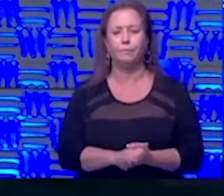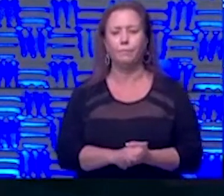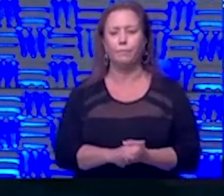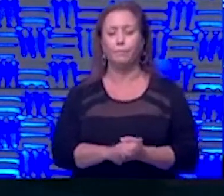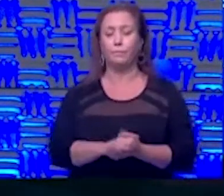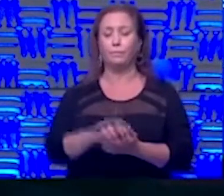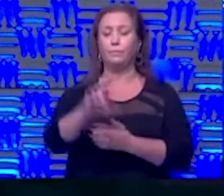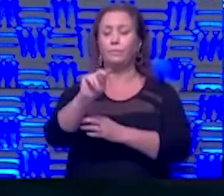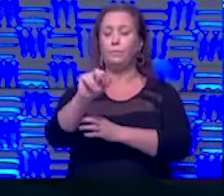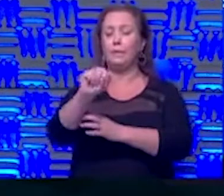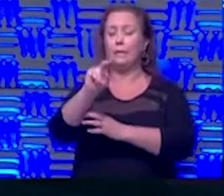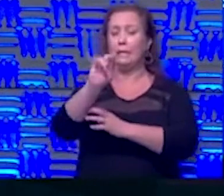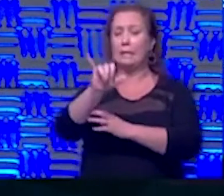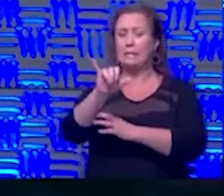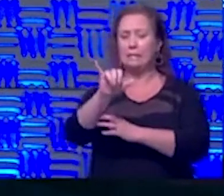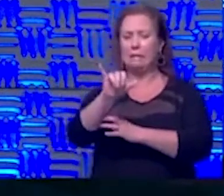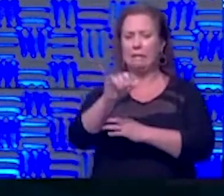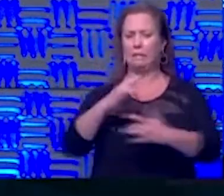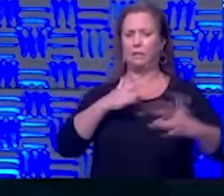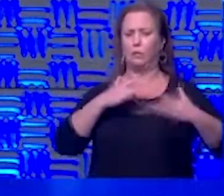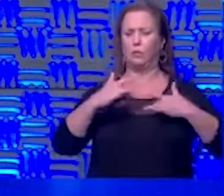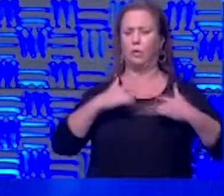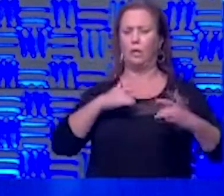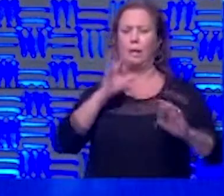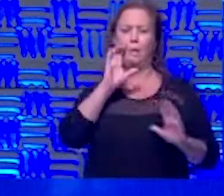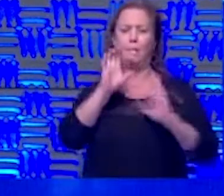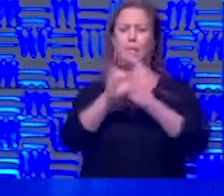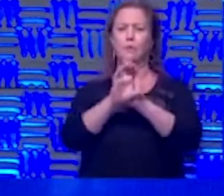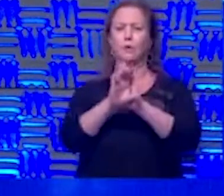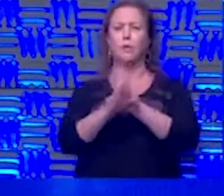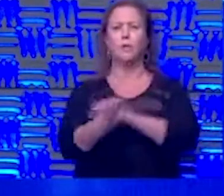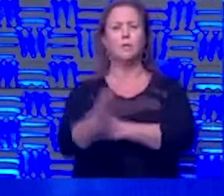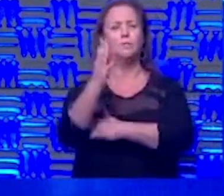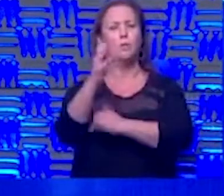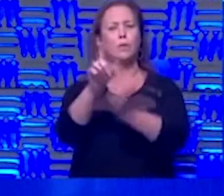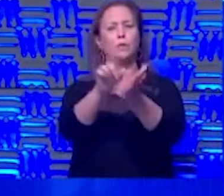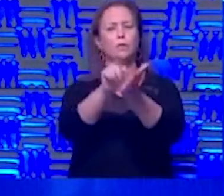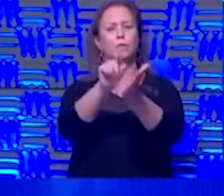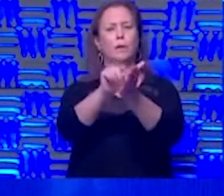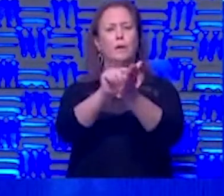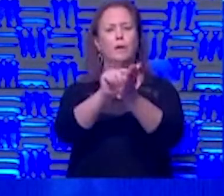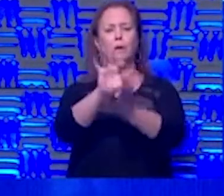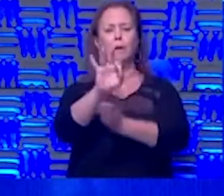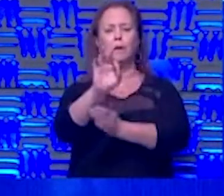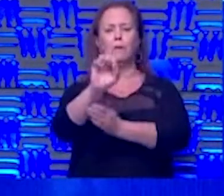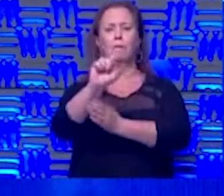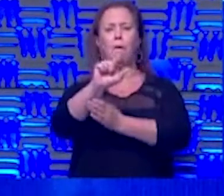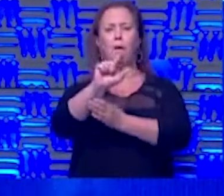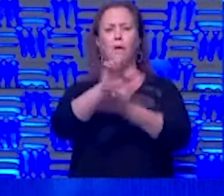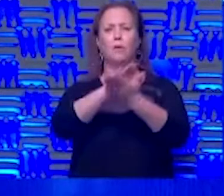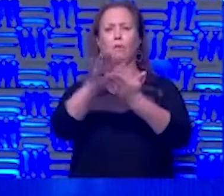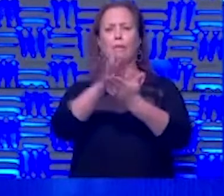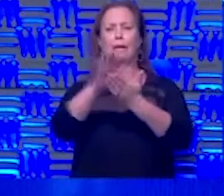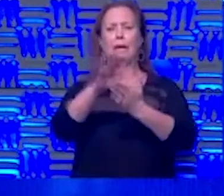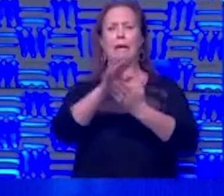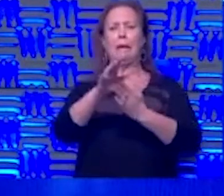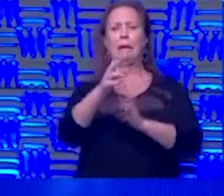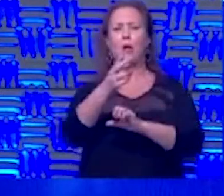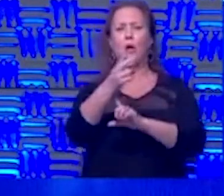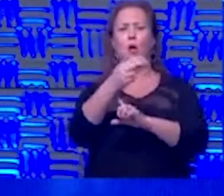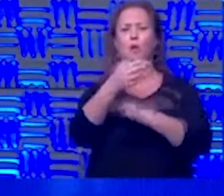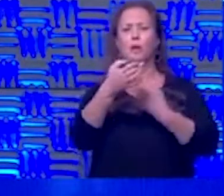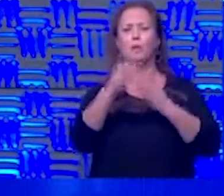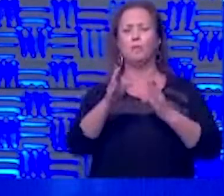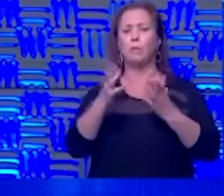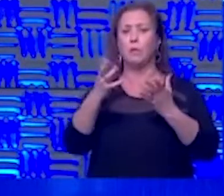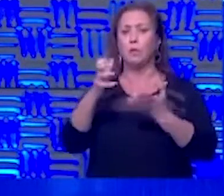Nancy is concerned about a picture that she saw in the paper this morning where they're using fog to clean hotel rooms. She wants to